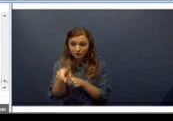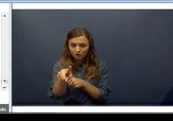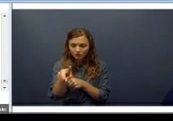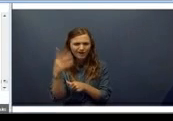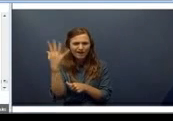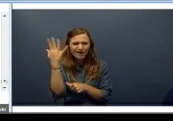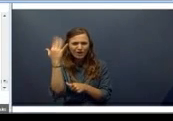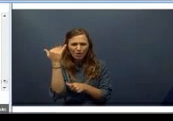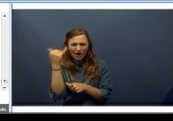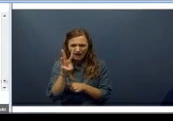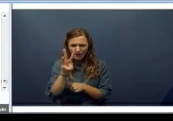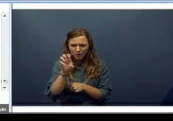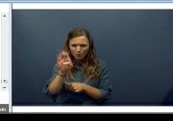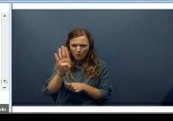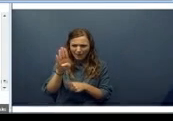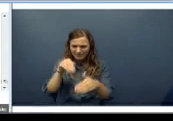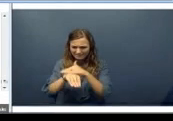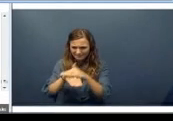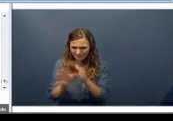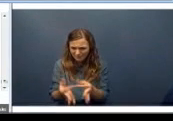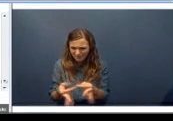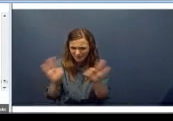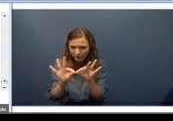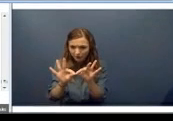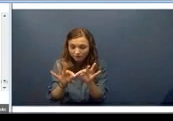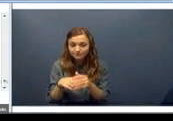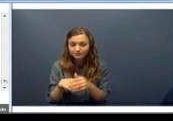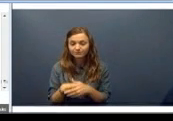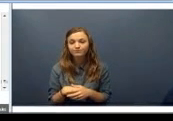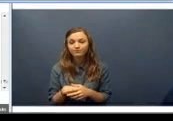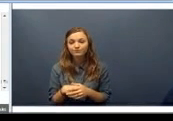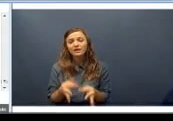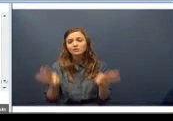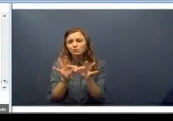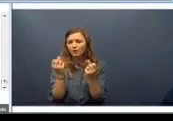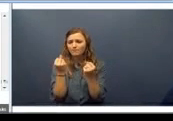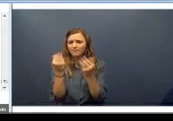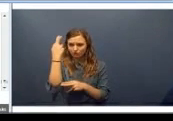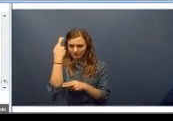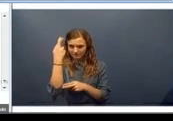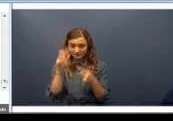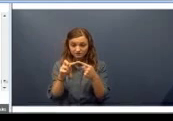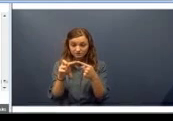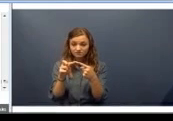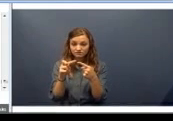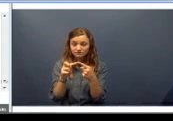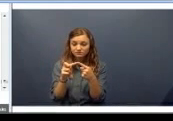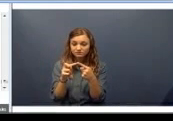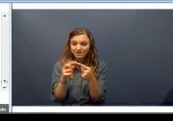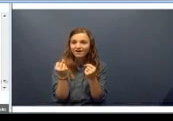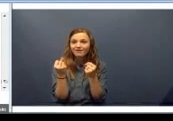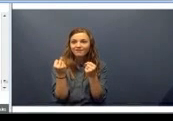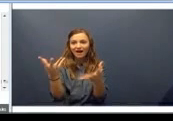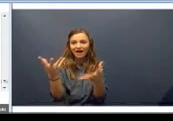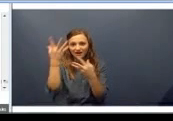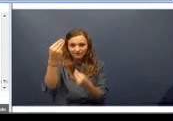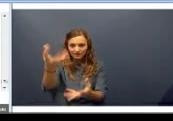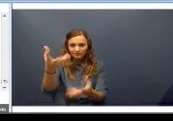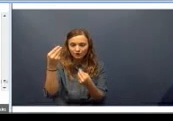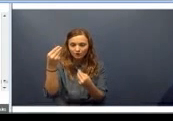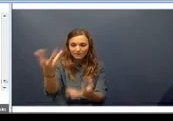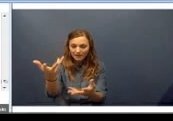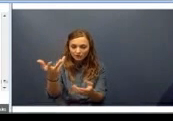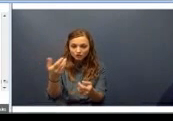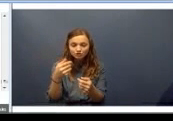Okay. So the first question here is, well, why does web accessibility matter? It's important for several reasons. One is that so much